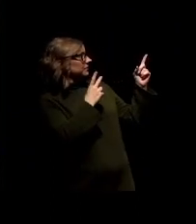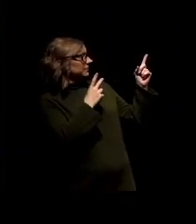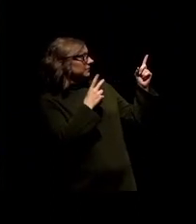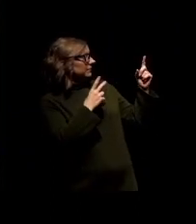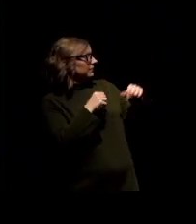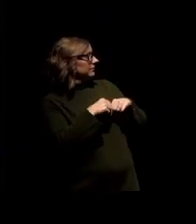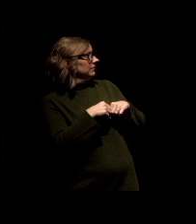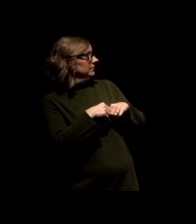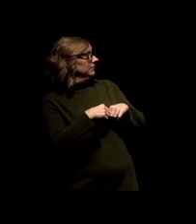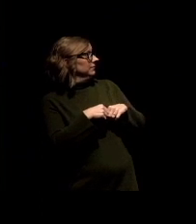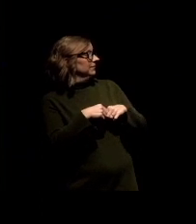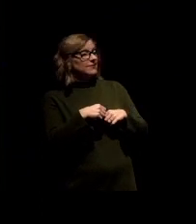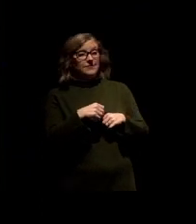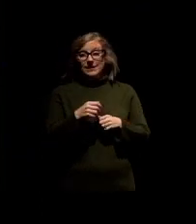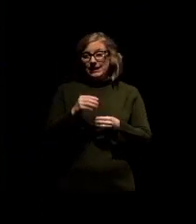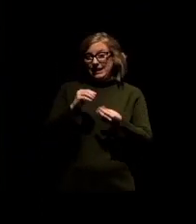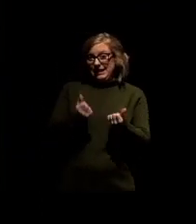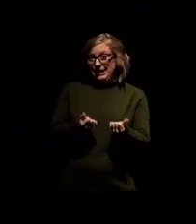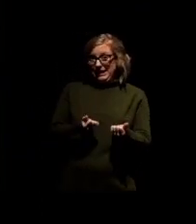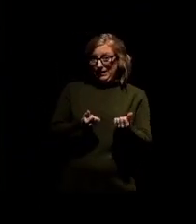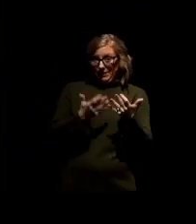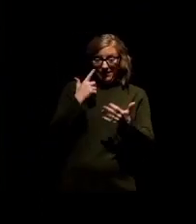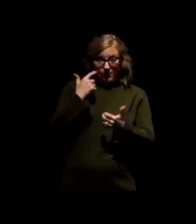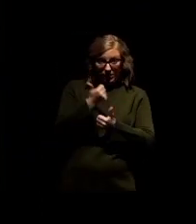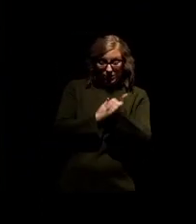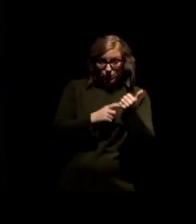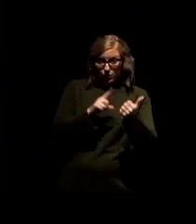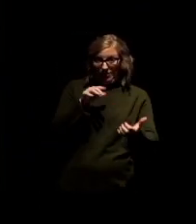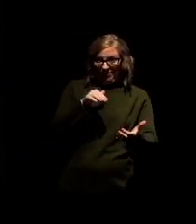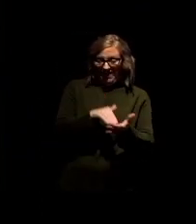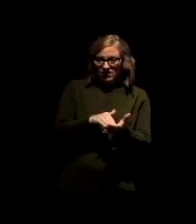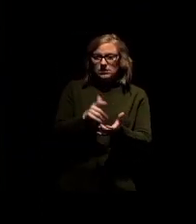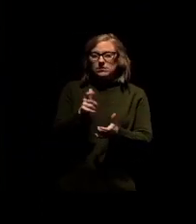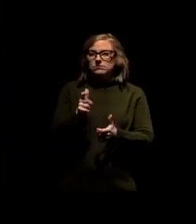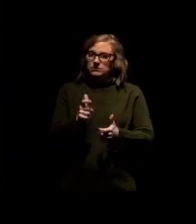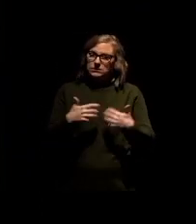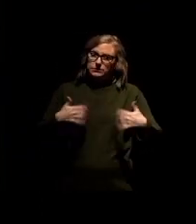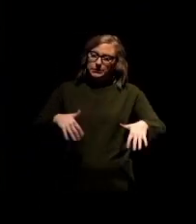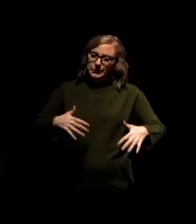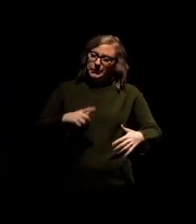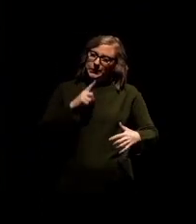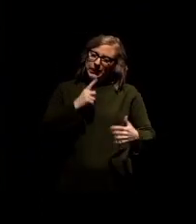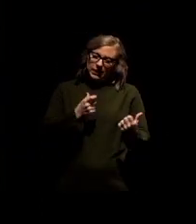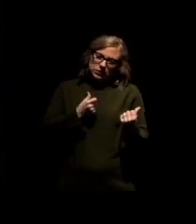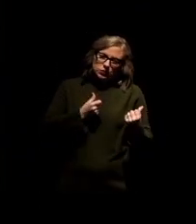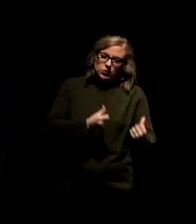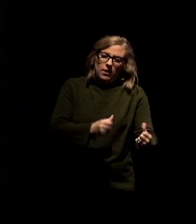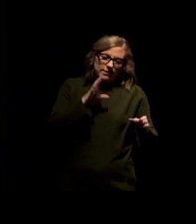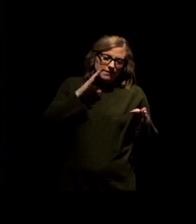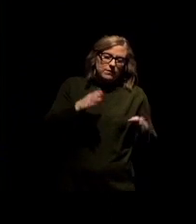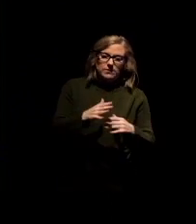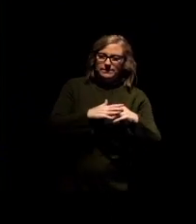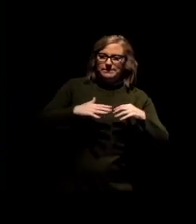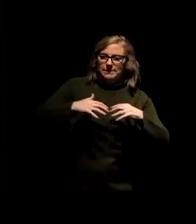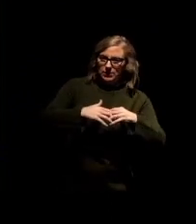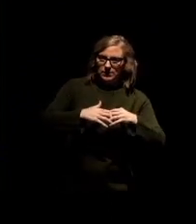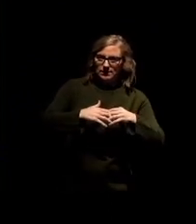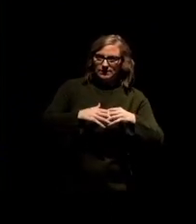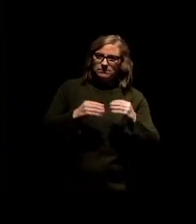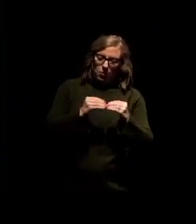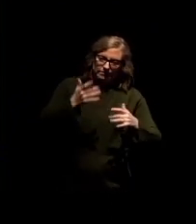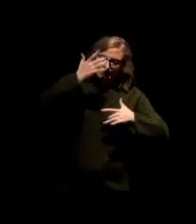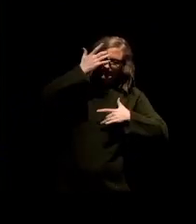is demonstratively larger than it is for any other population in our city and in our county.